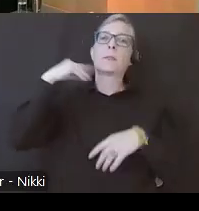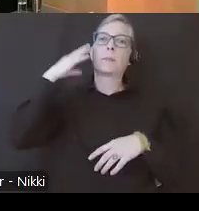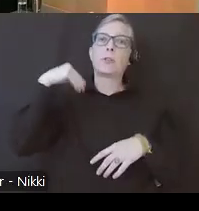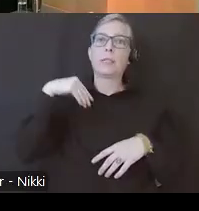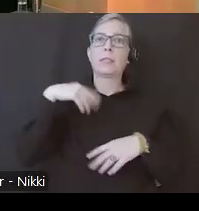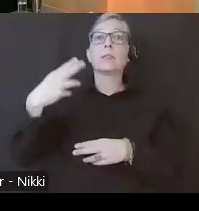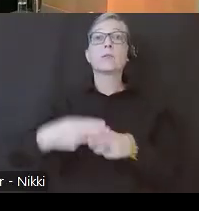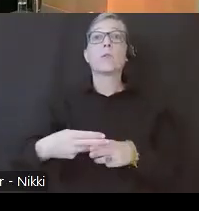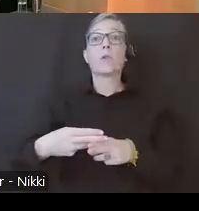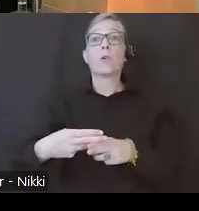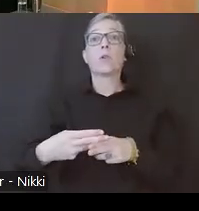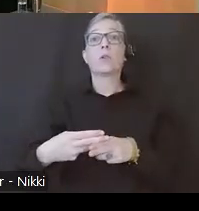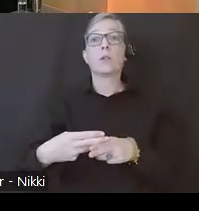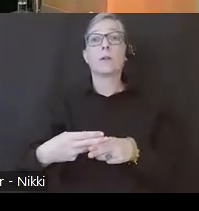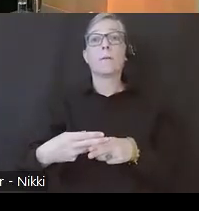the